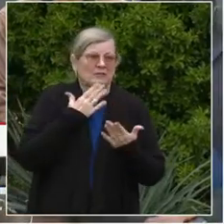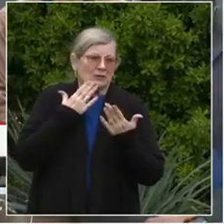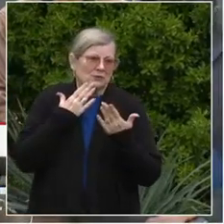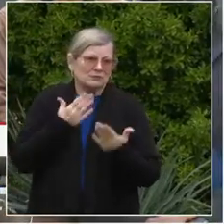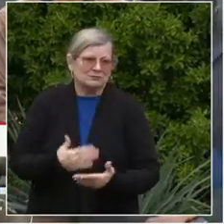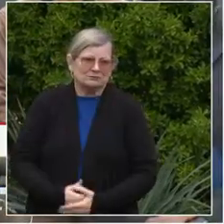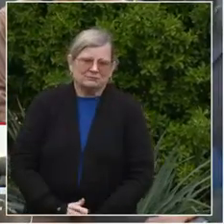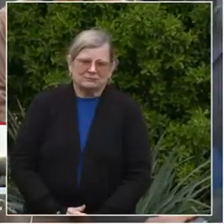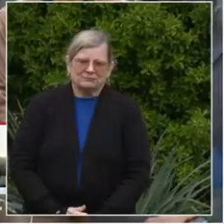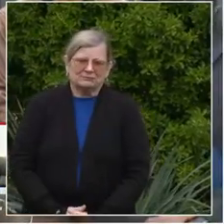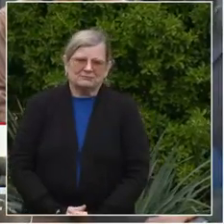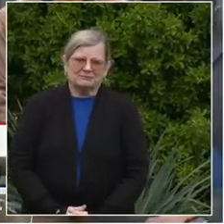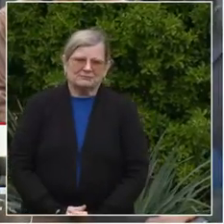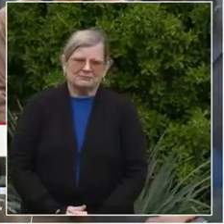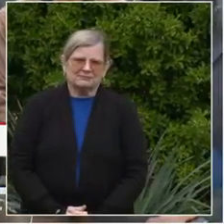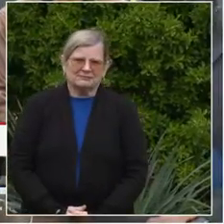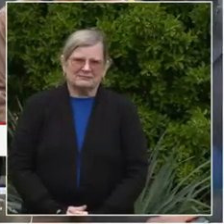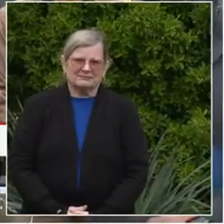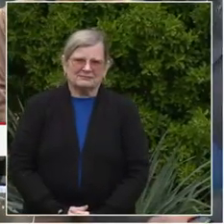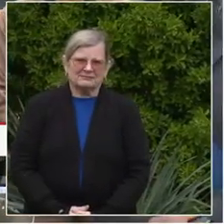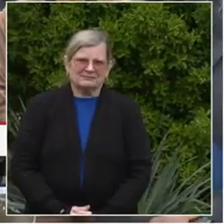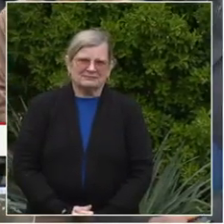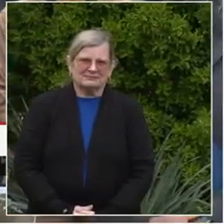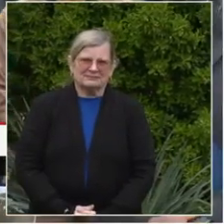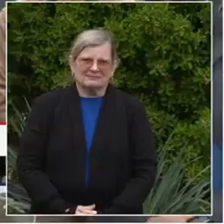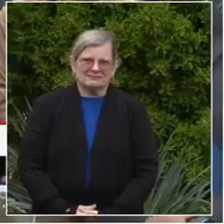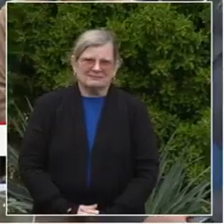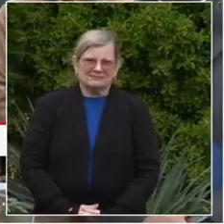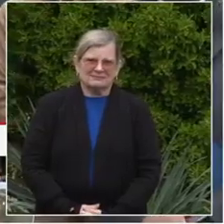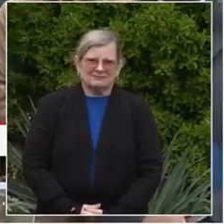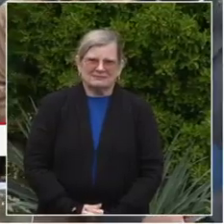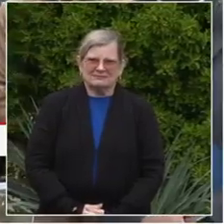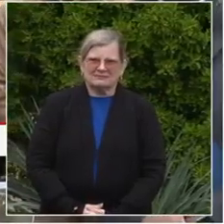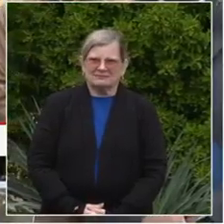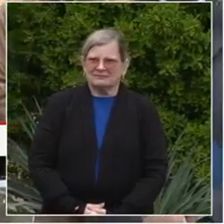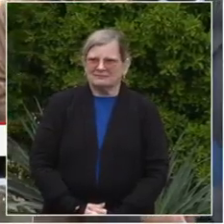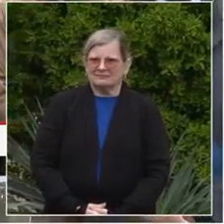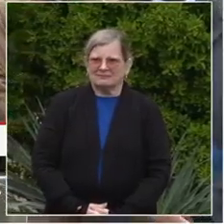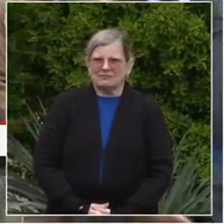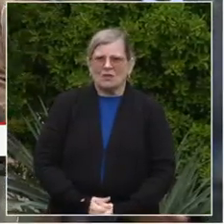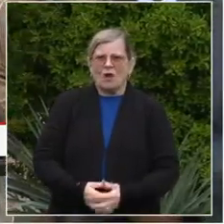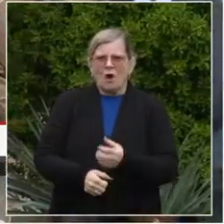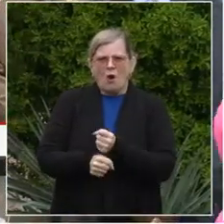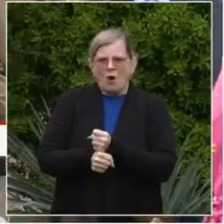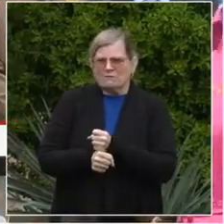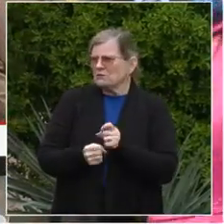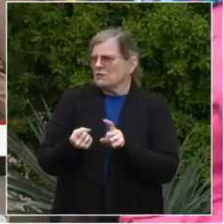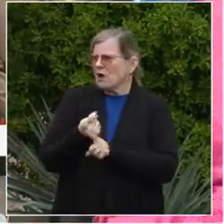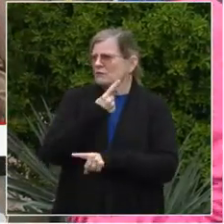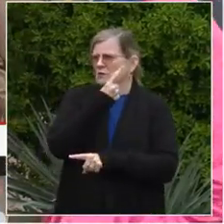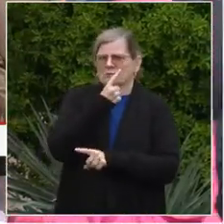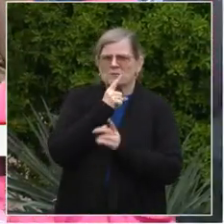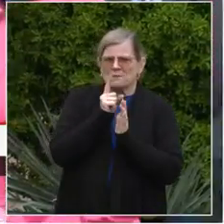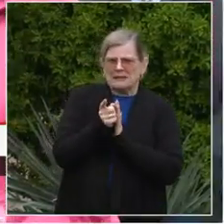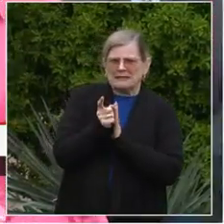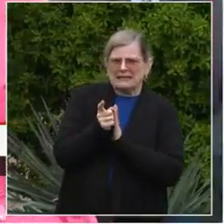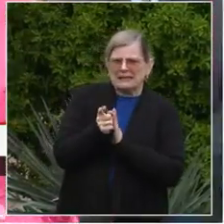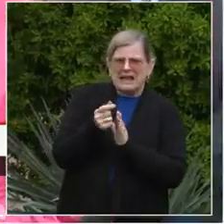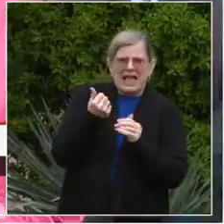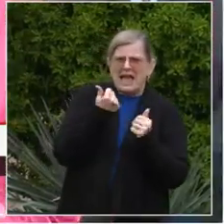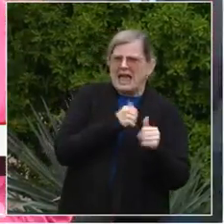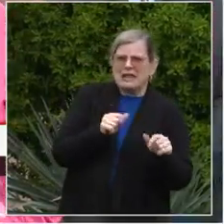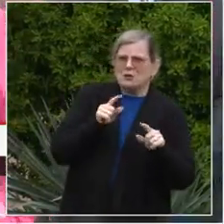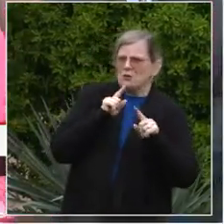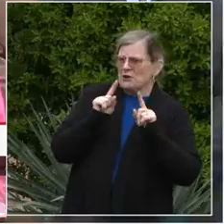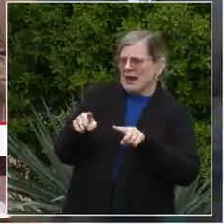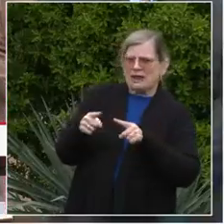Other questions? Yes, Mark. Mark. Off topic for you, Mayor Bowser. Any reaction to the Washington